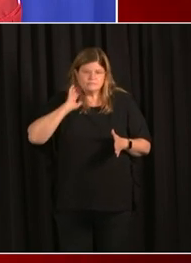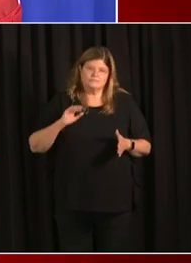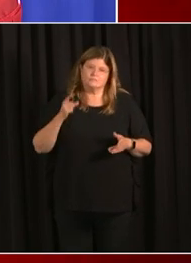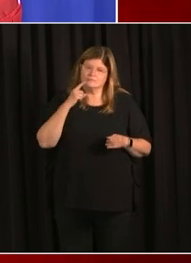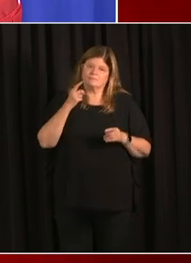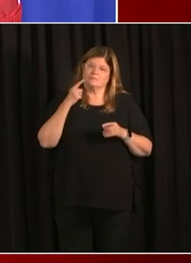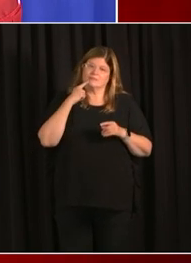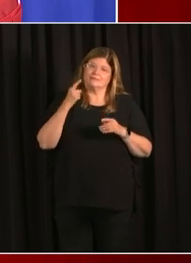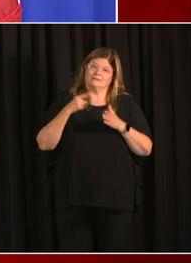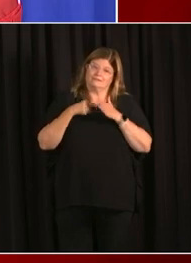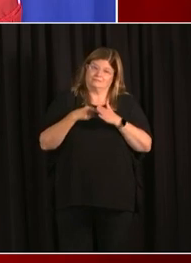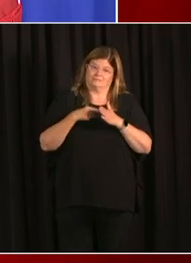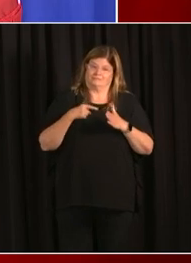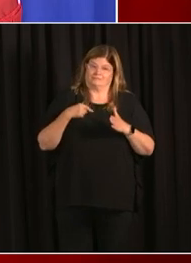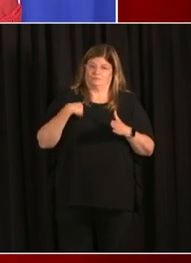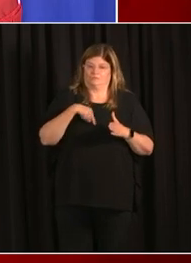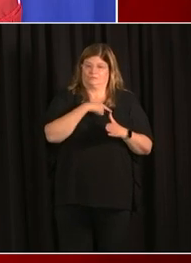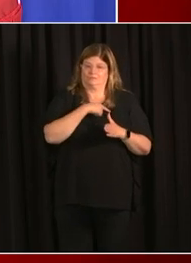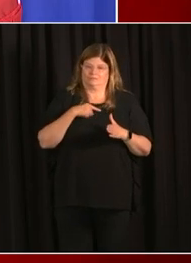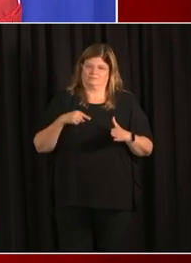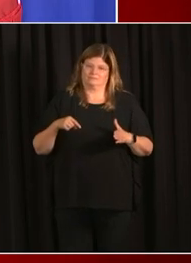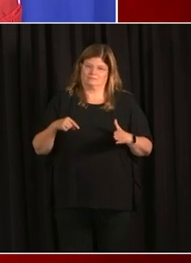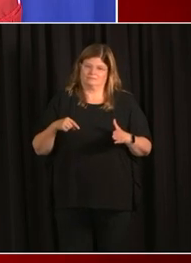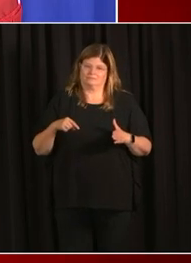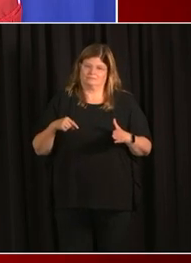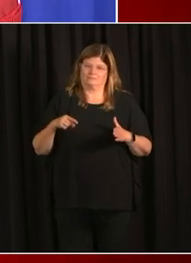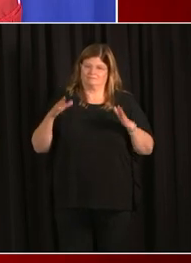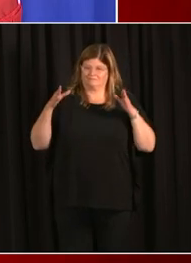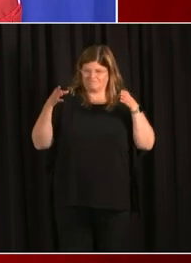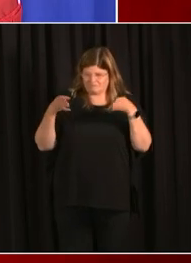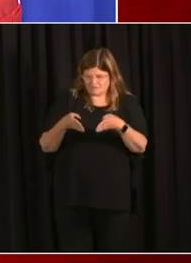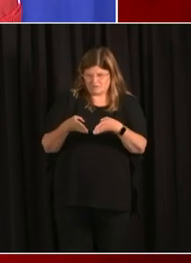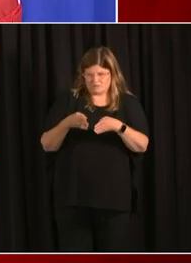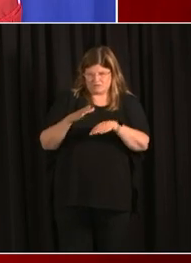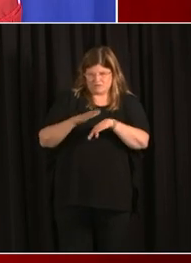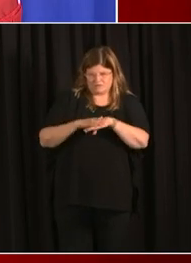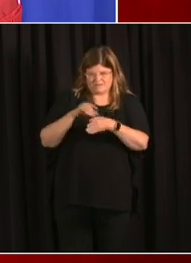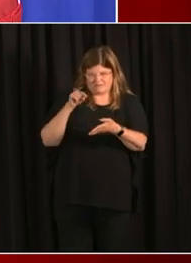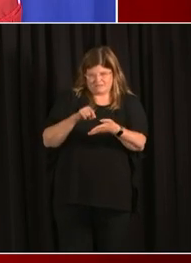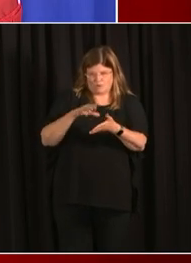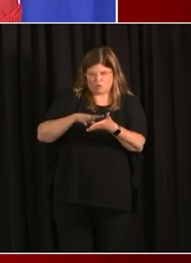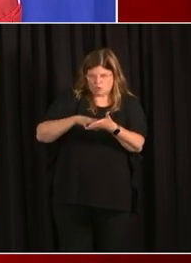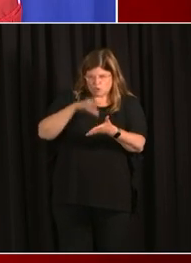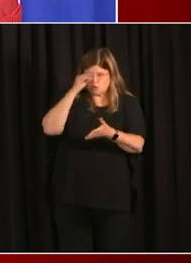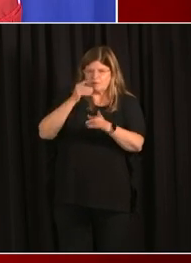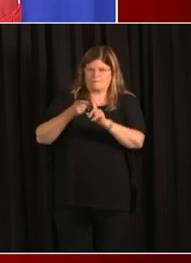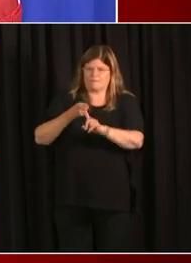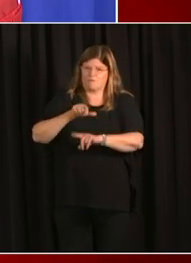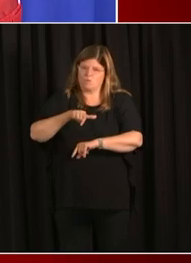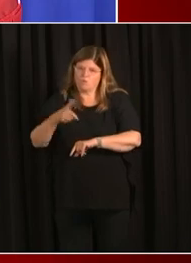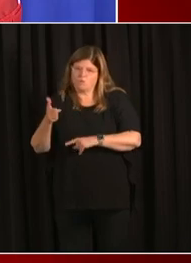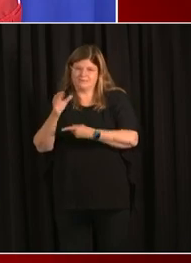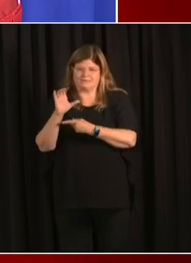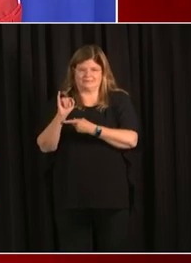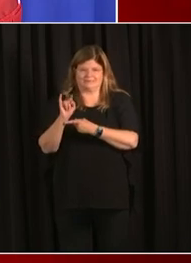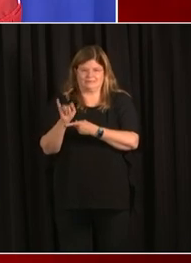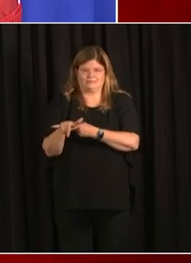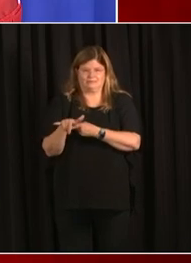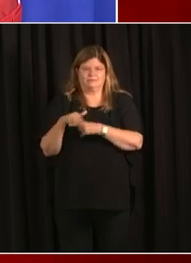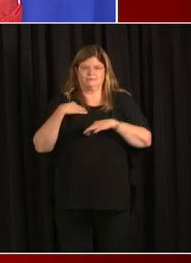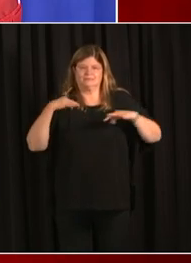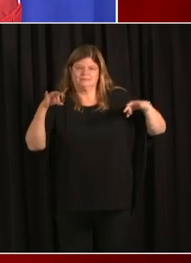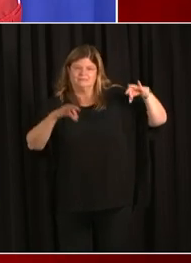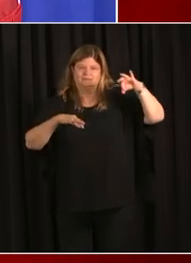where we are really focused as well is learning from other cities. We're all kind of picking each other's ideas